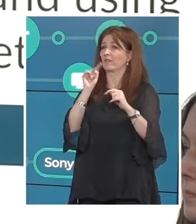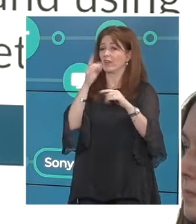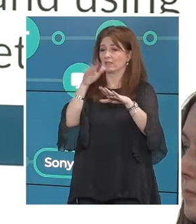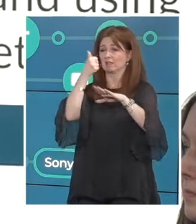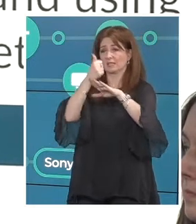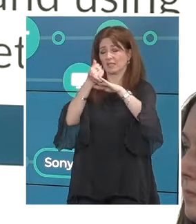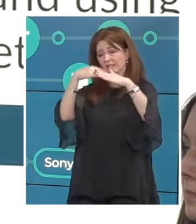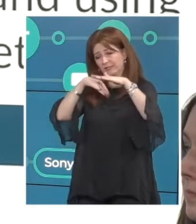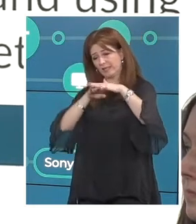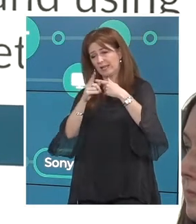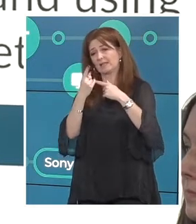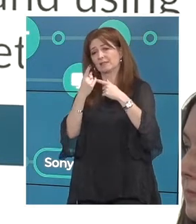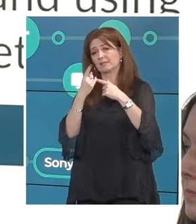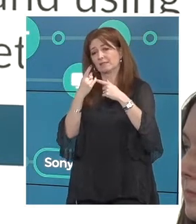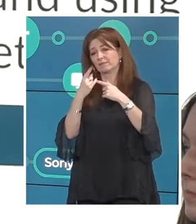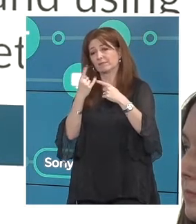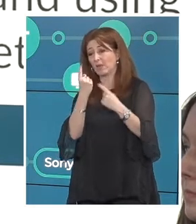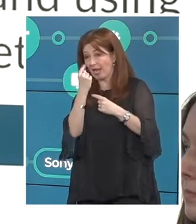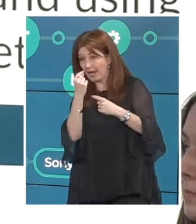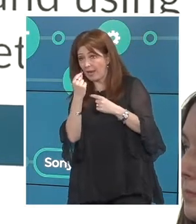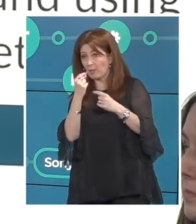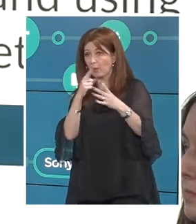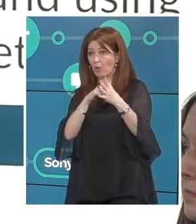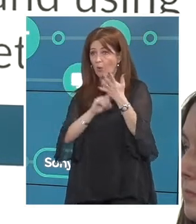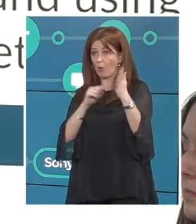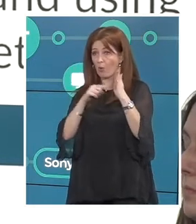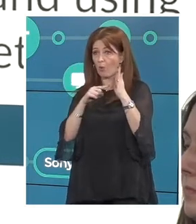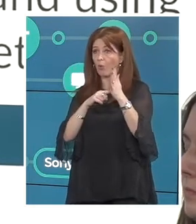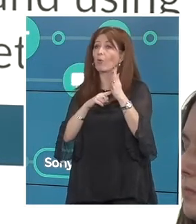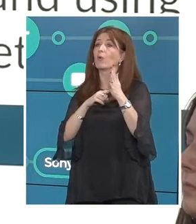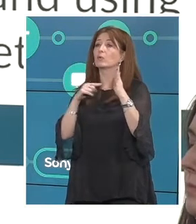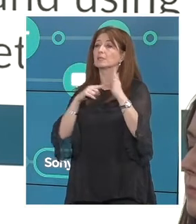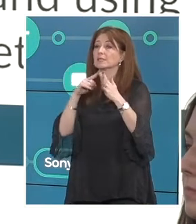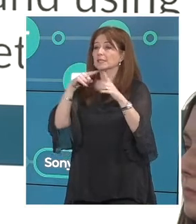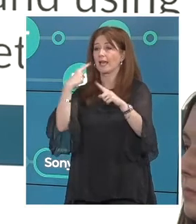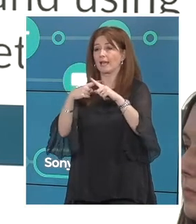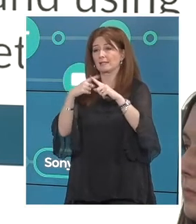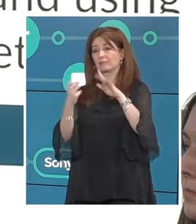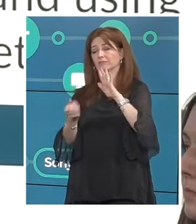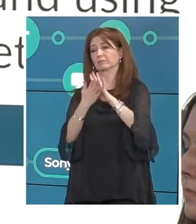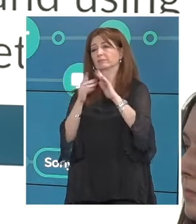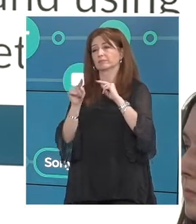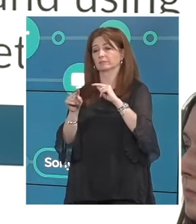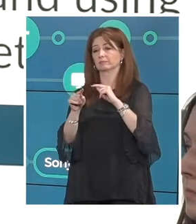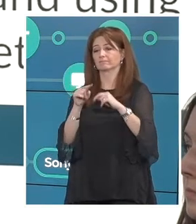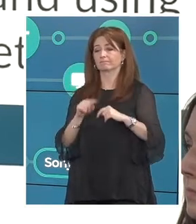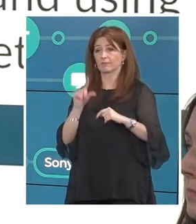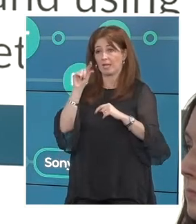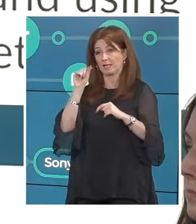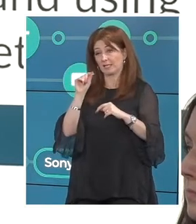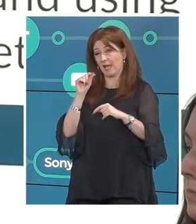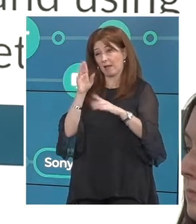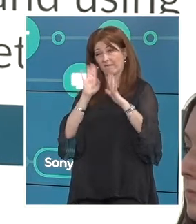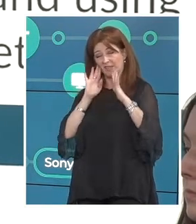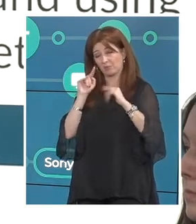settings and enable alt text before it will allow you to import alt text onto any of your images. Instagram and Facebook are a little